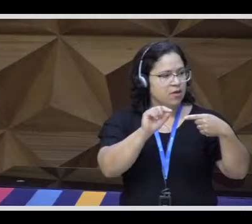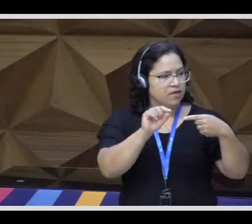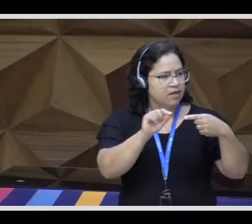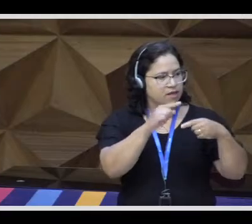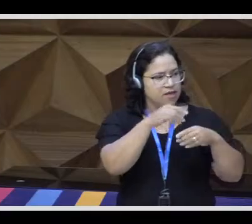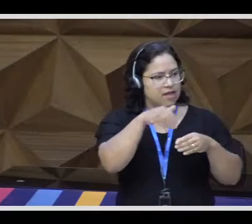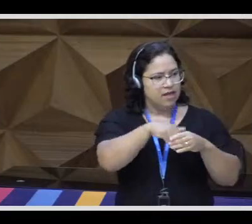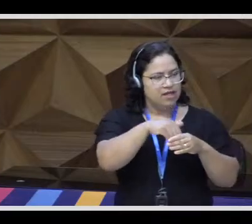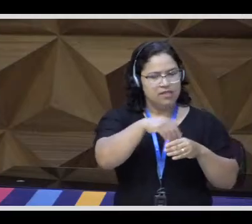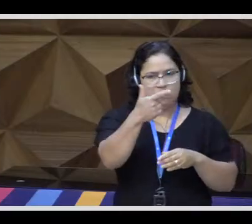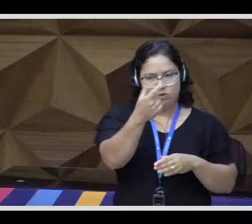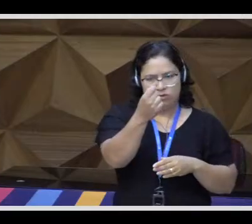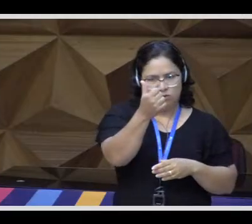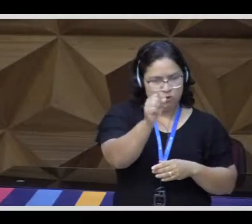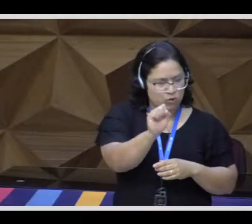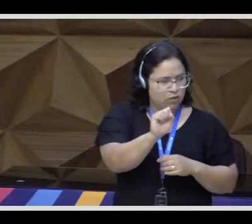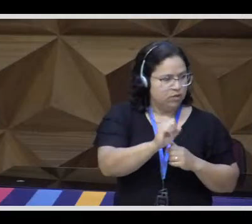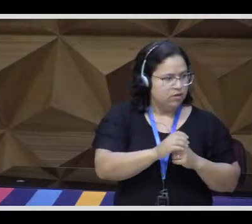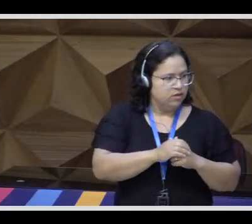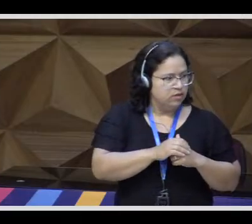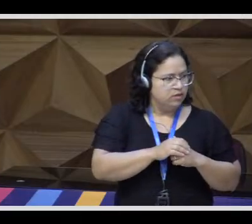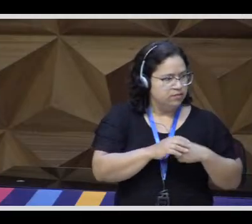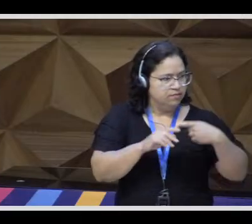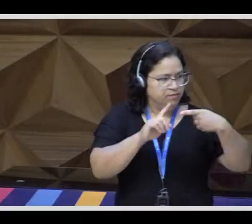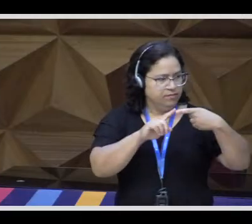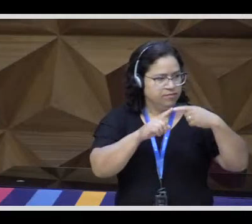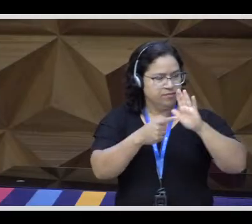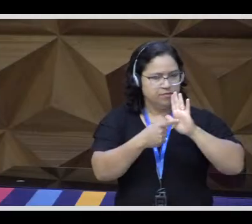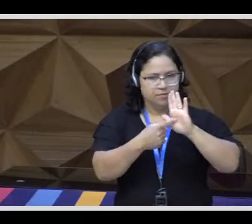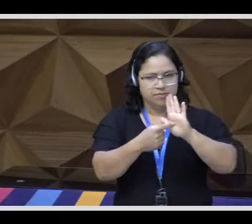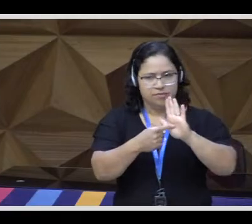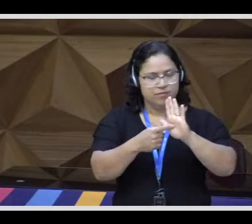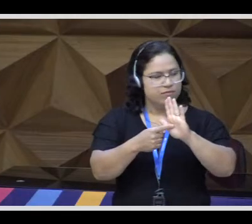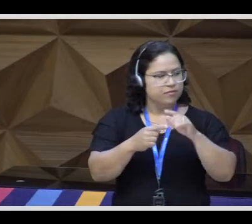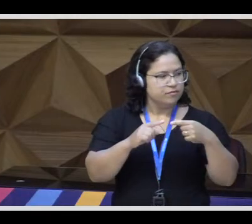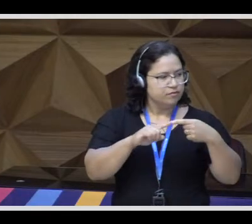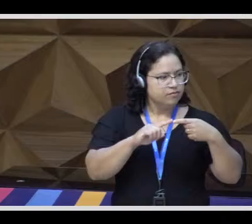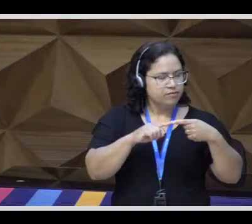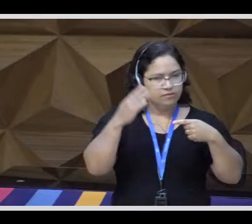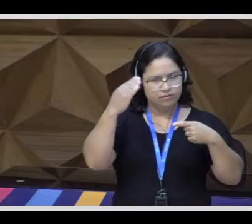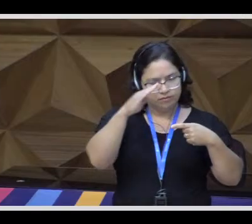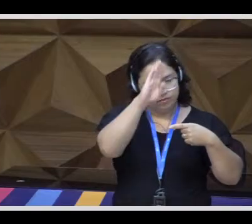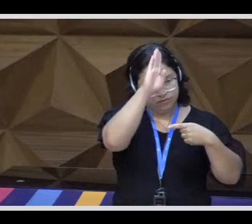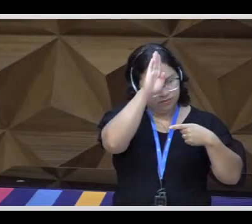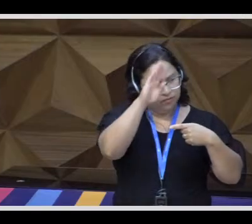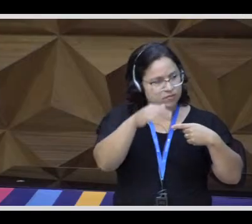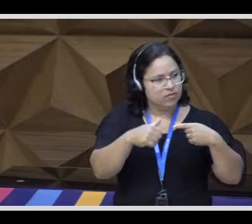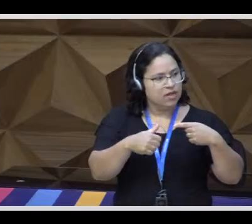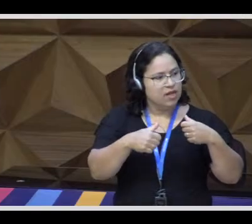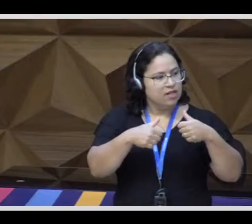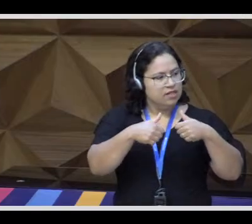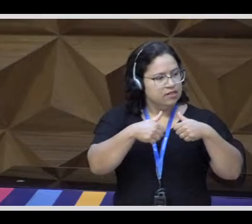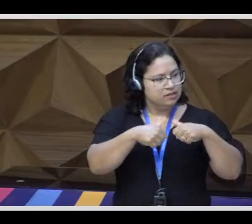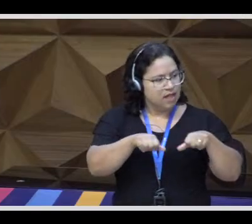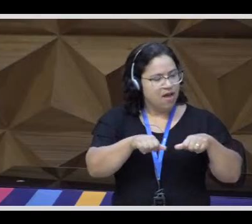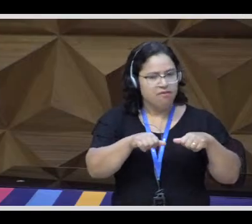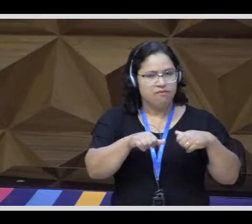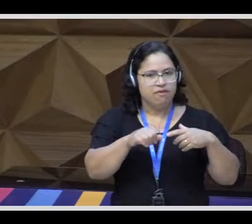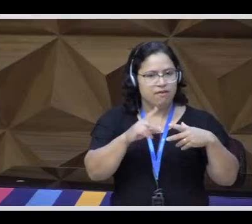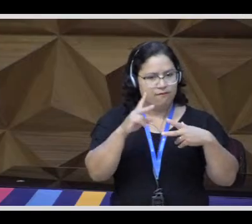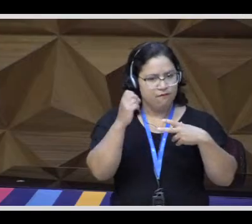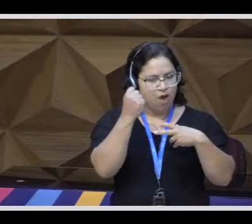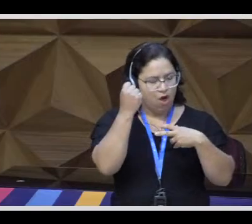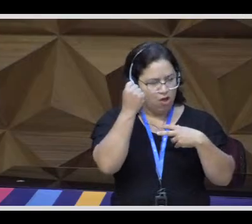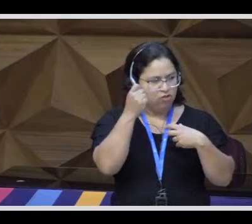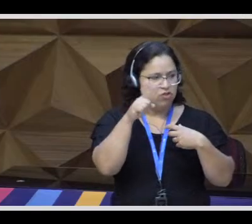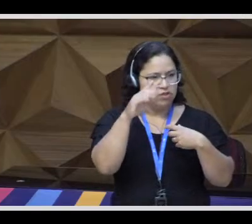election, was, you know, showing Jair Messias Bolsonaro very strong. He was the main leader of that election. The second one